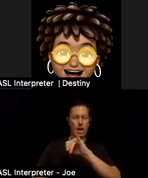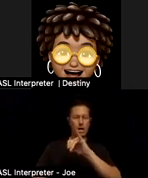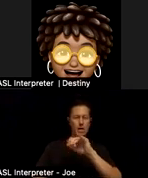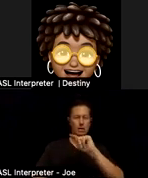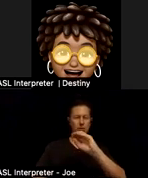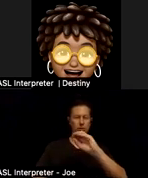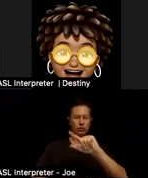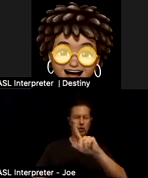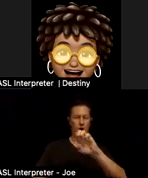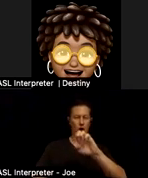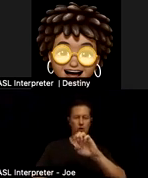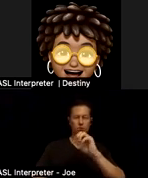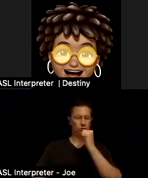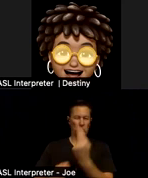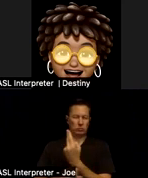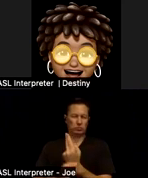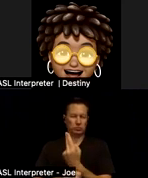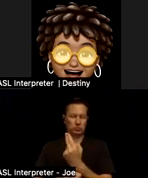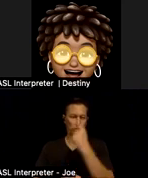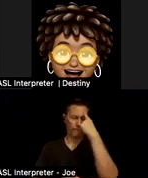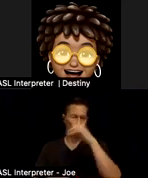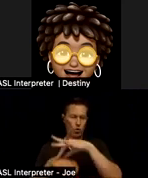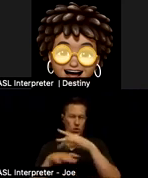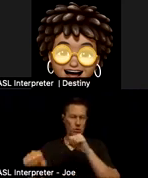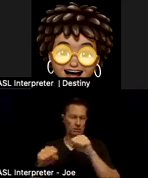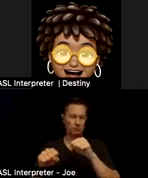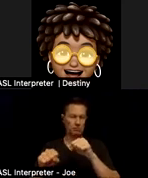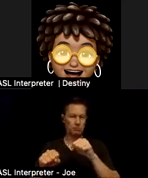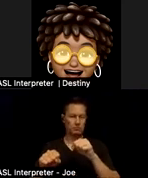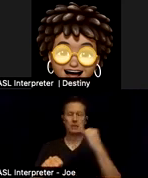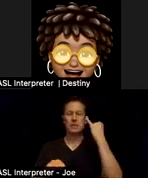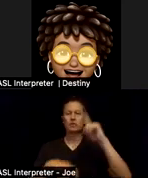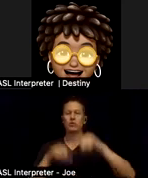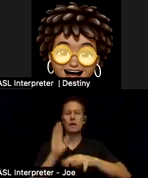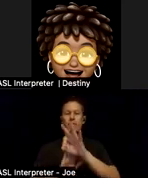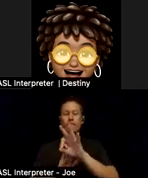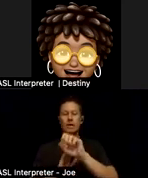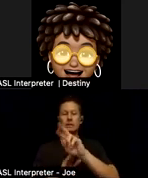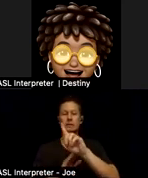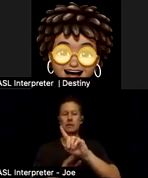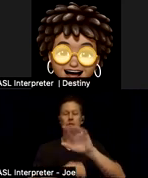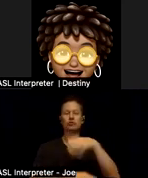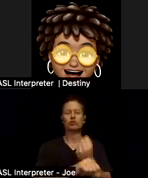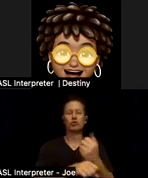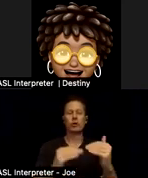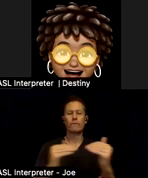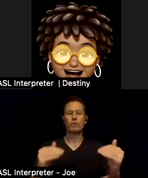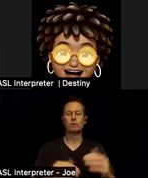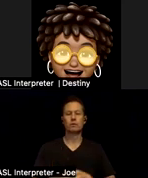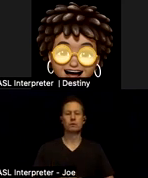rated. Just don't use them. Secure to the floor if you can't find the walls. What happens, Glenn, when if you do and an earthquake